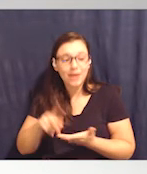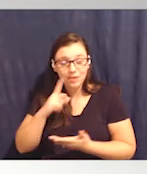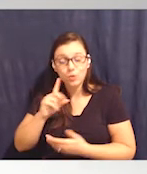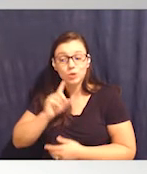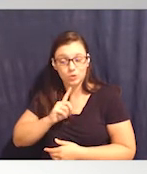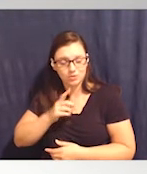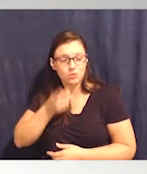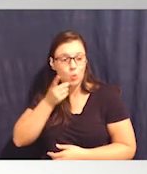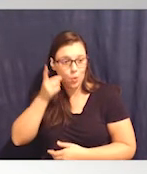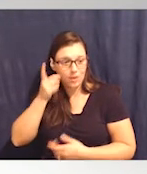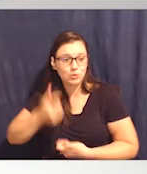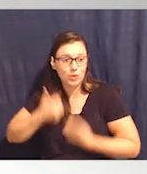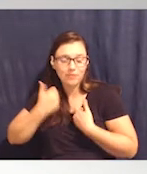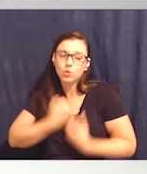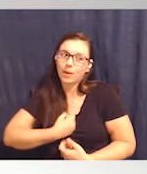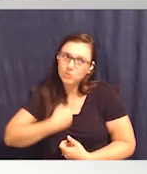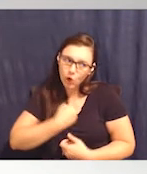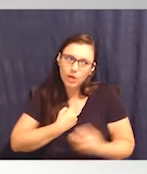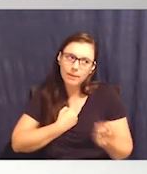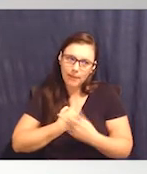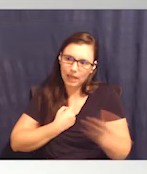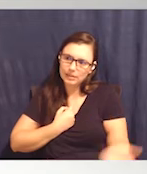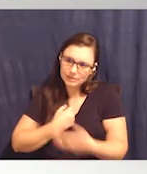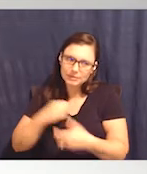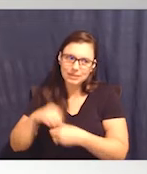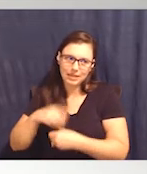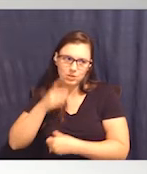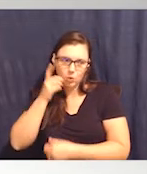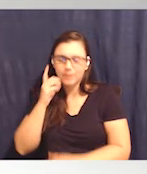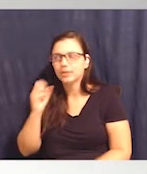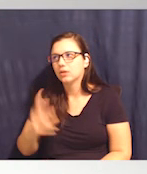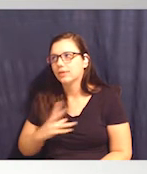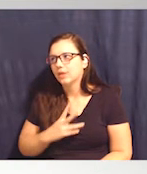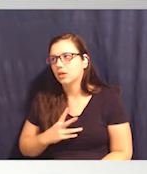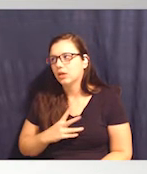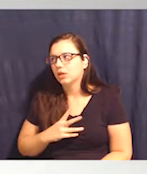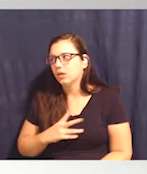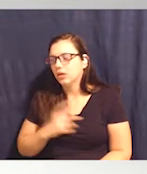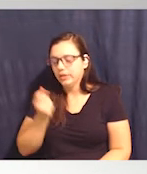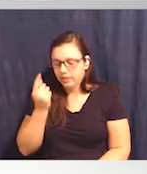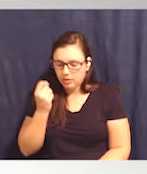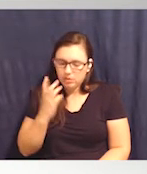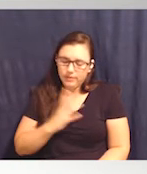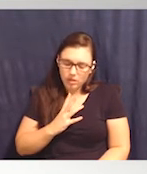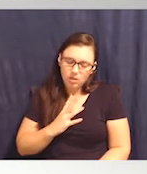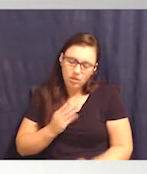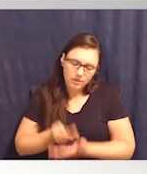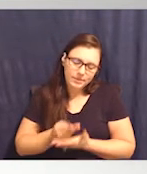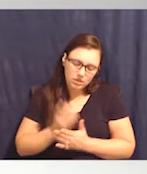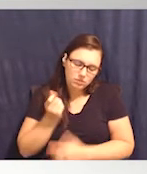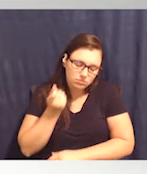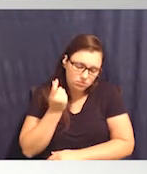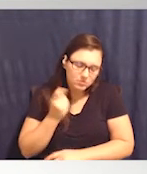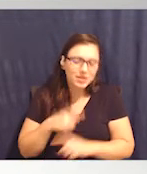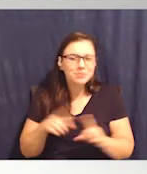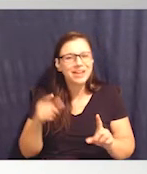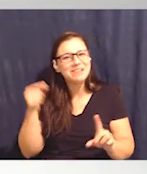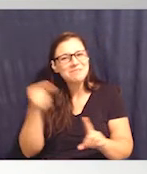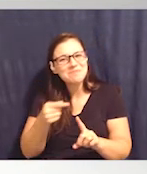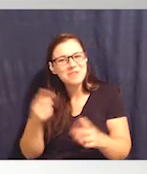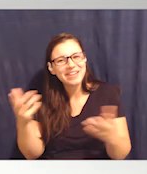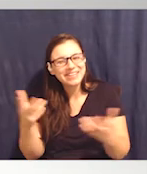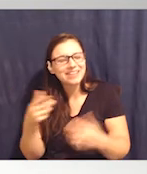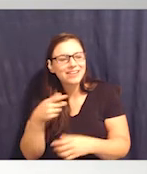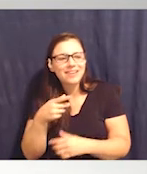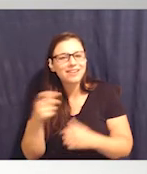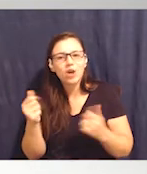get you back in the dorm. It's like, okay, fine, I understand, fine. But my point being is all these little things we do